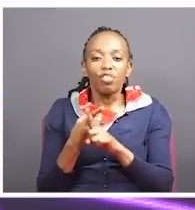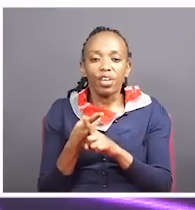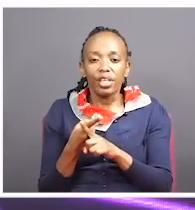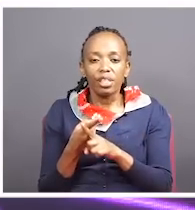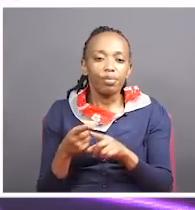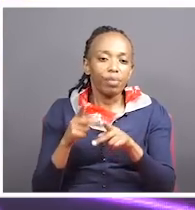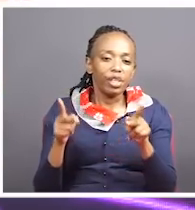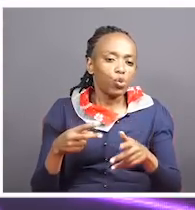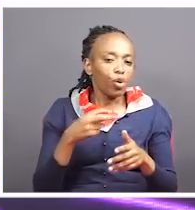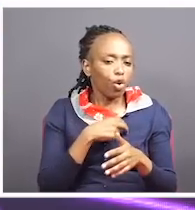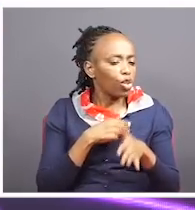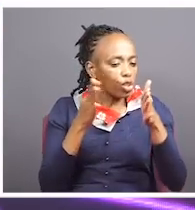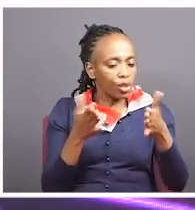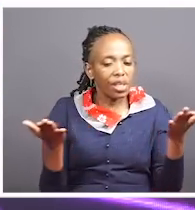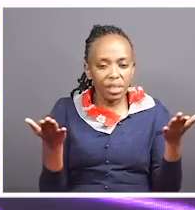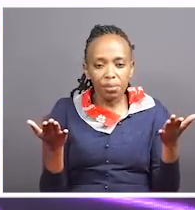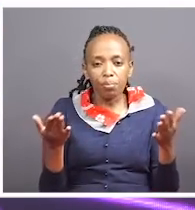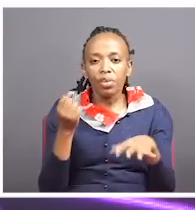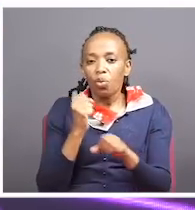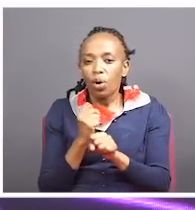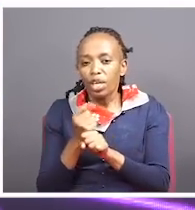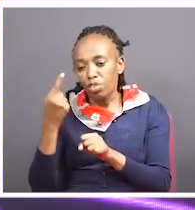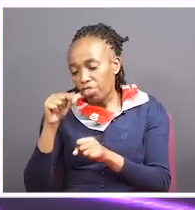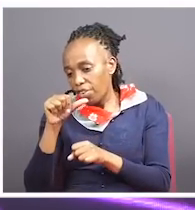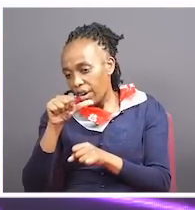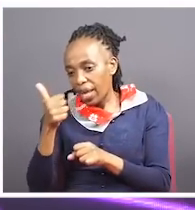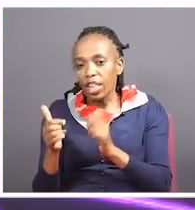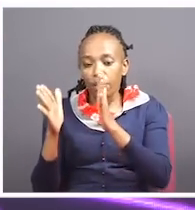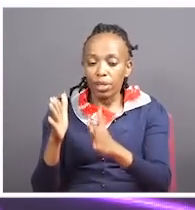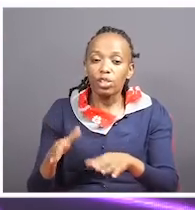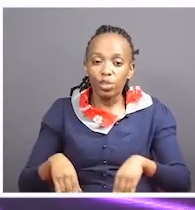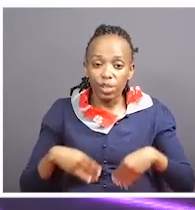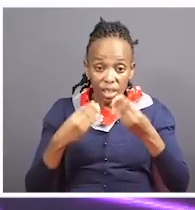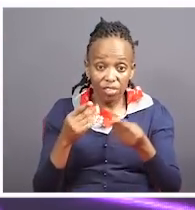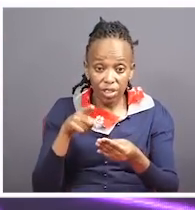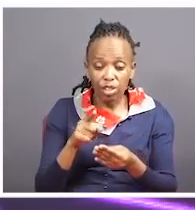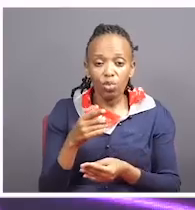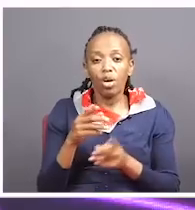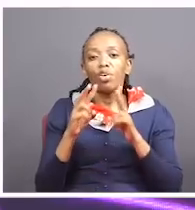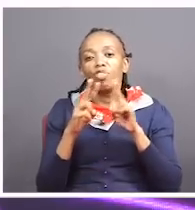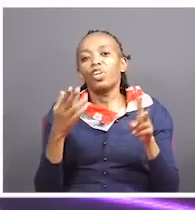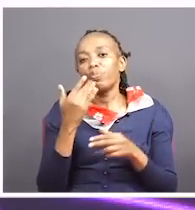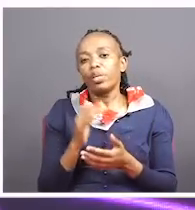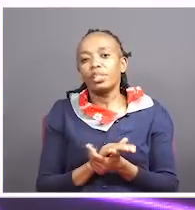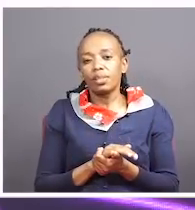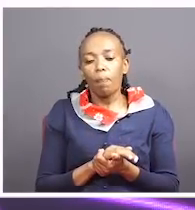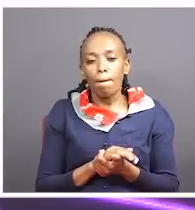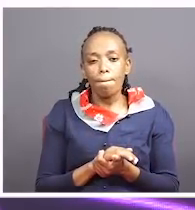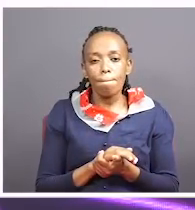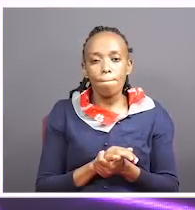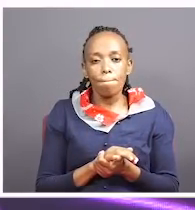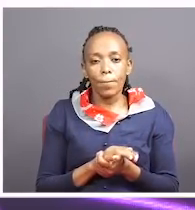place, whether you are a consultant or you are working for someone, give it your very